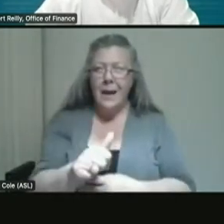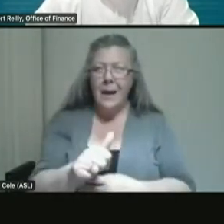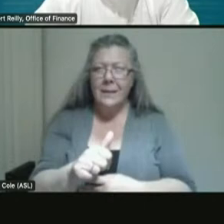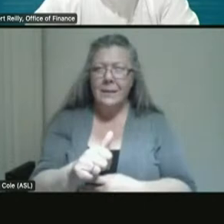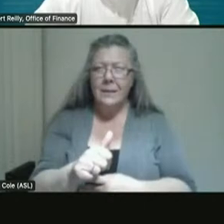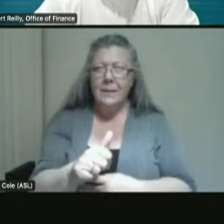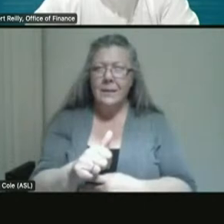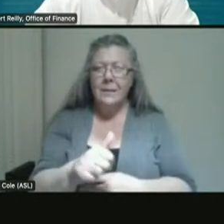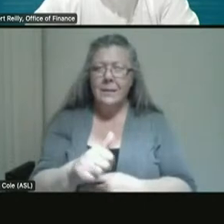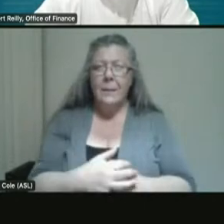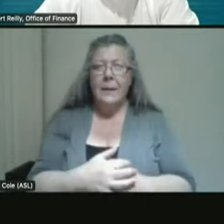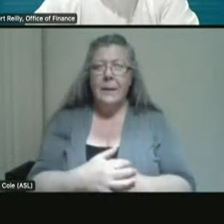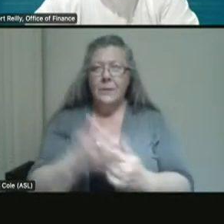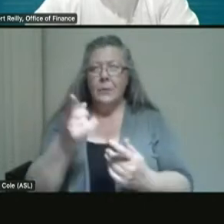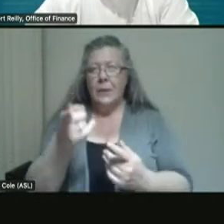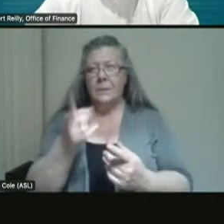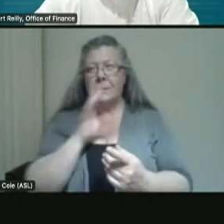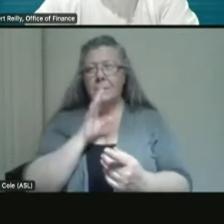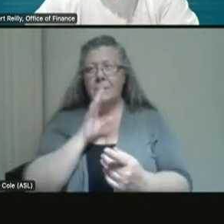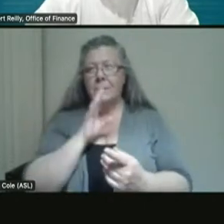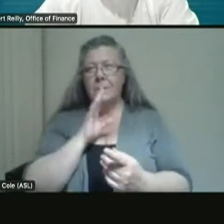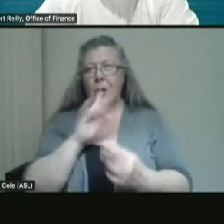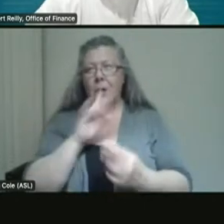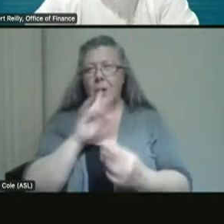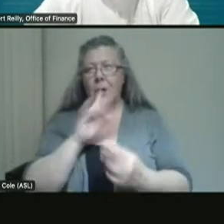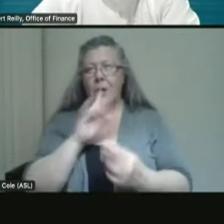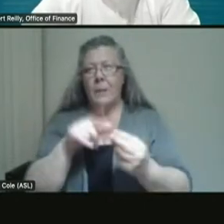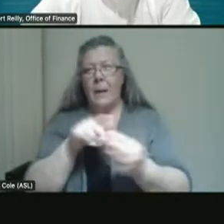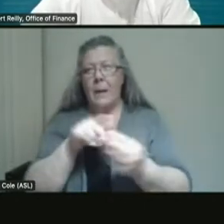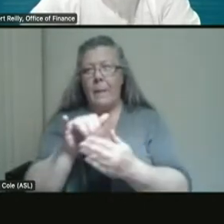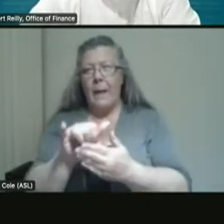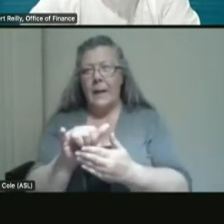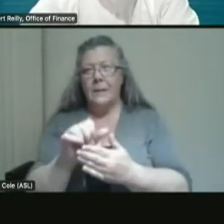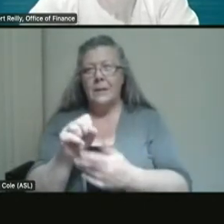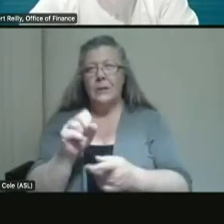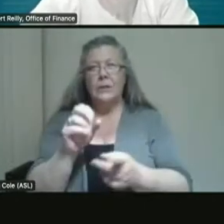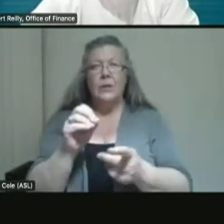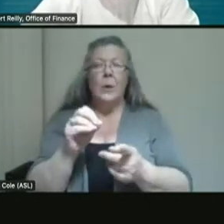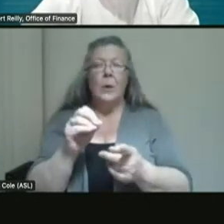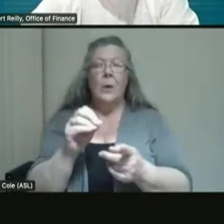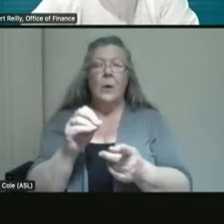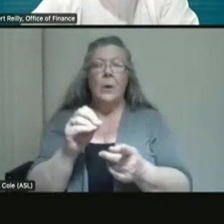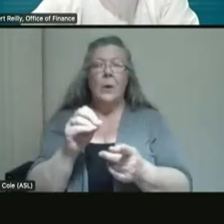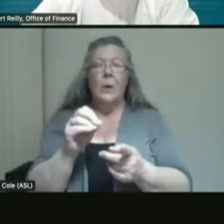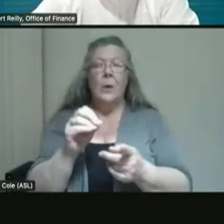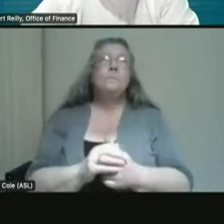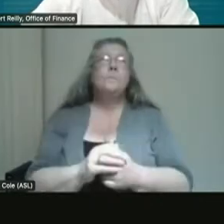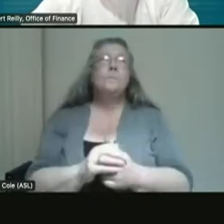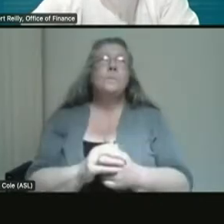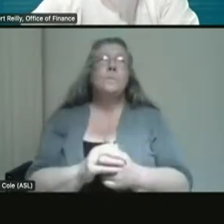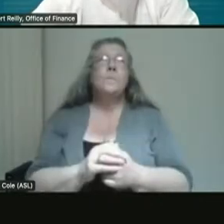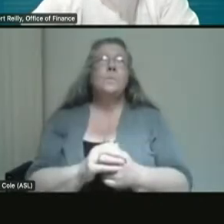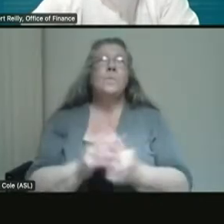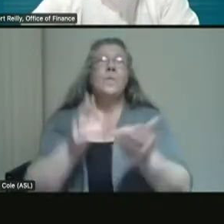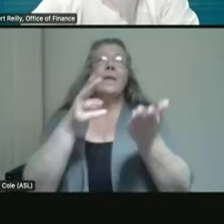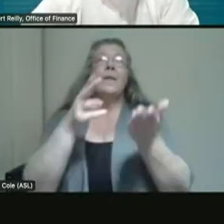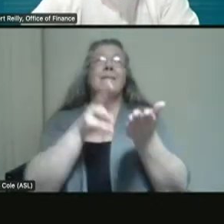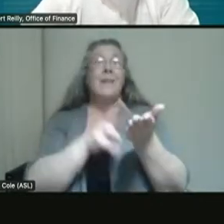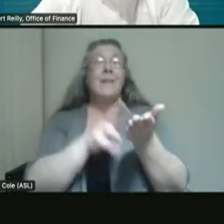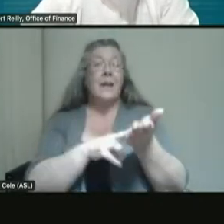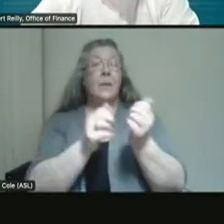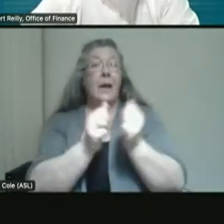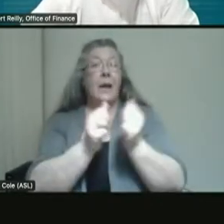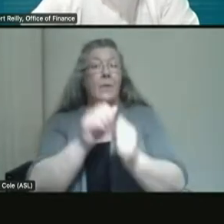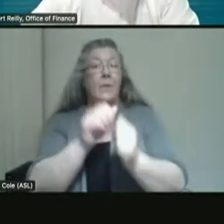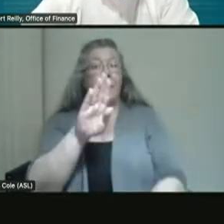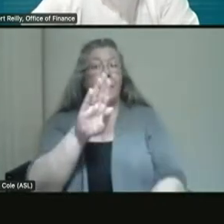I'll let you address it, Dr. Pugh. Yes, so the contract that we have with Benchmark will be up, we'll be in the fourth